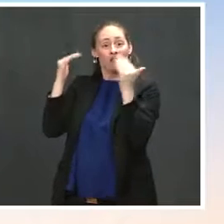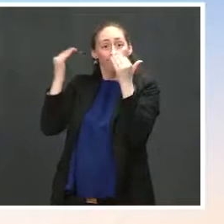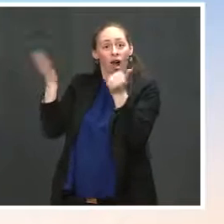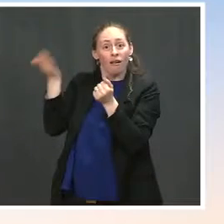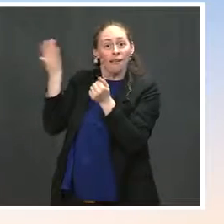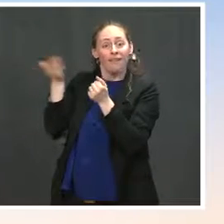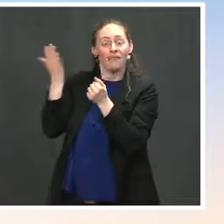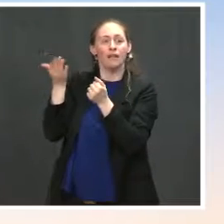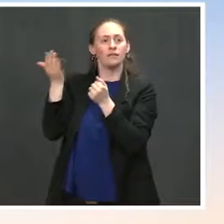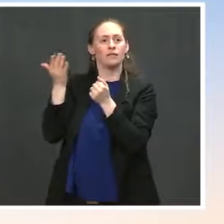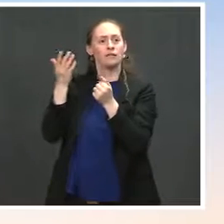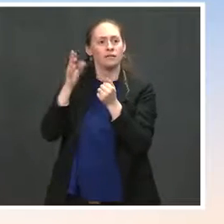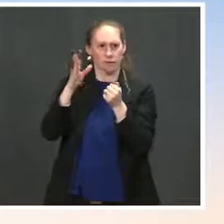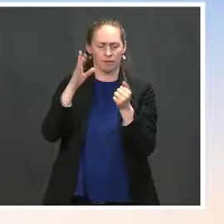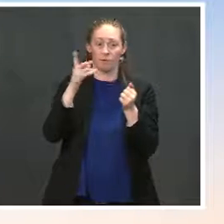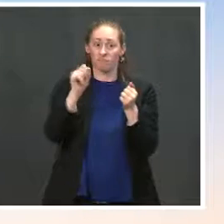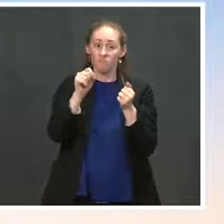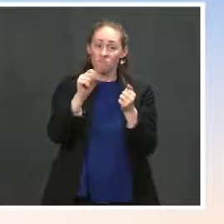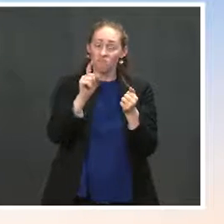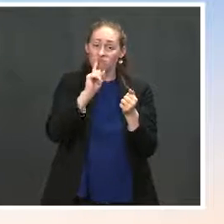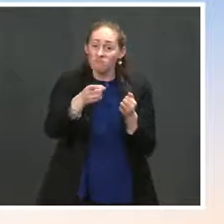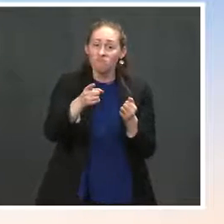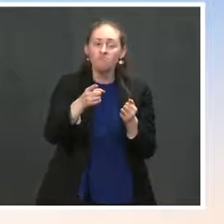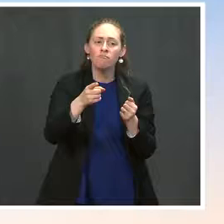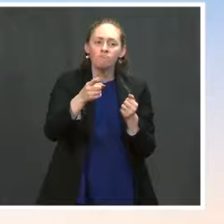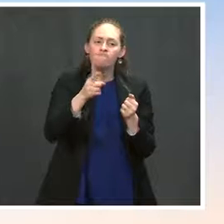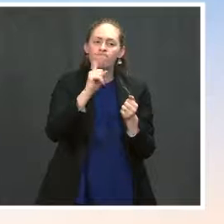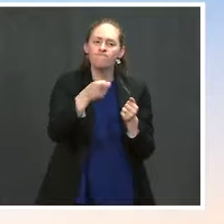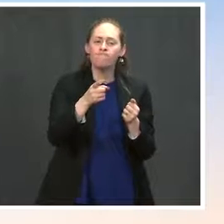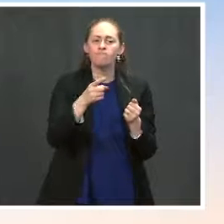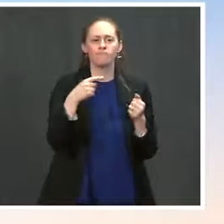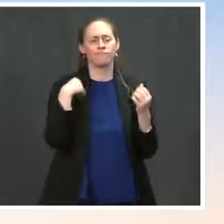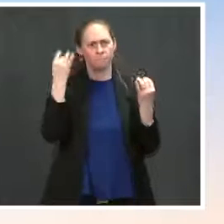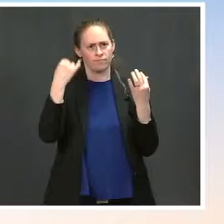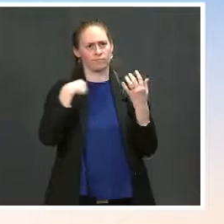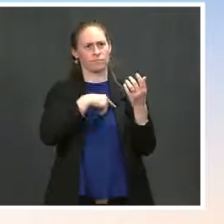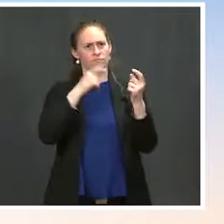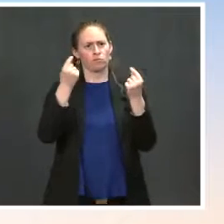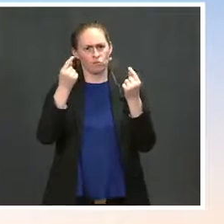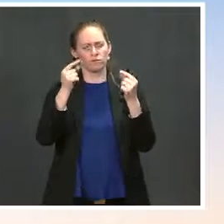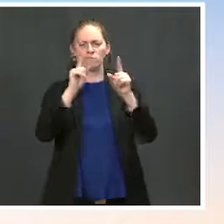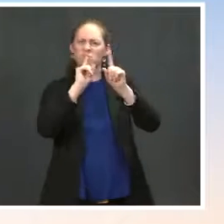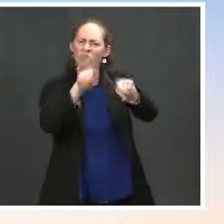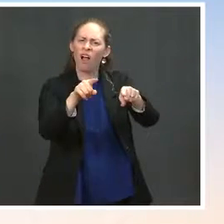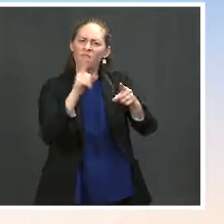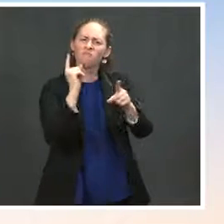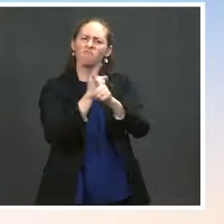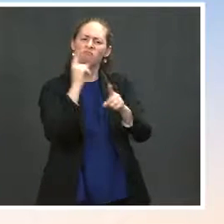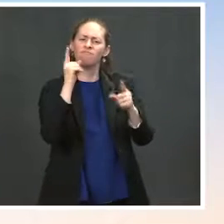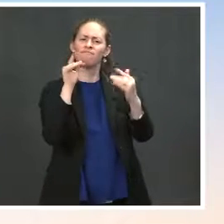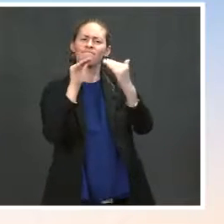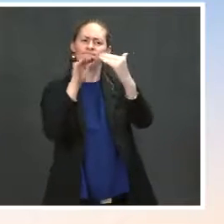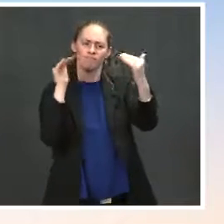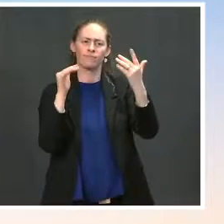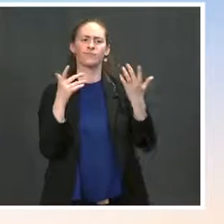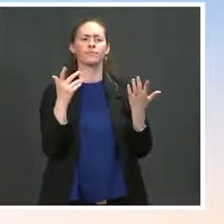take facts into consideration and respond to those facts. And as public